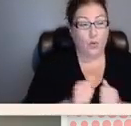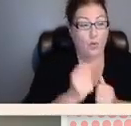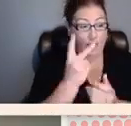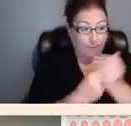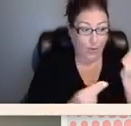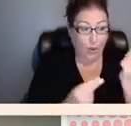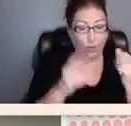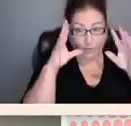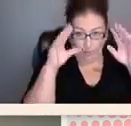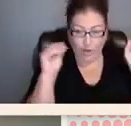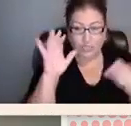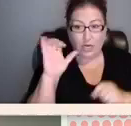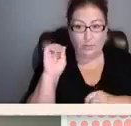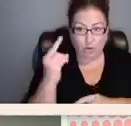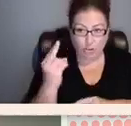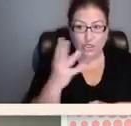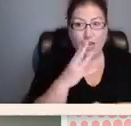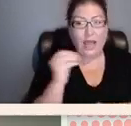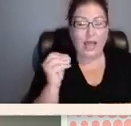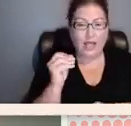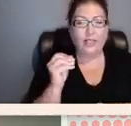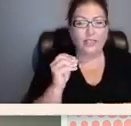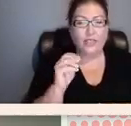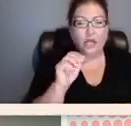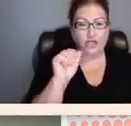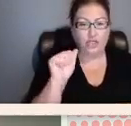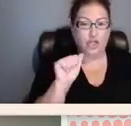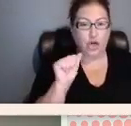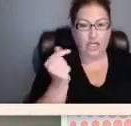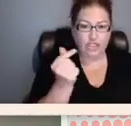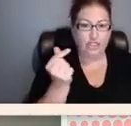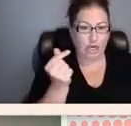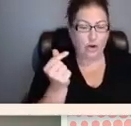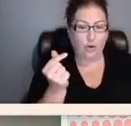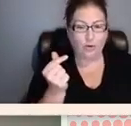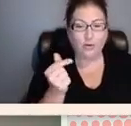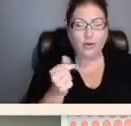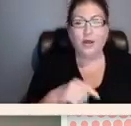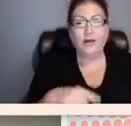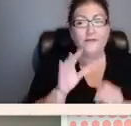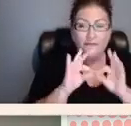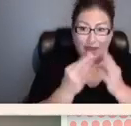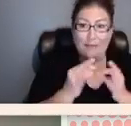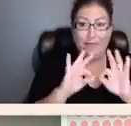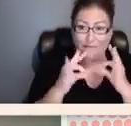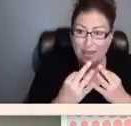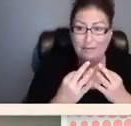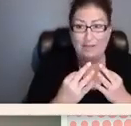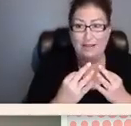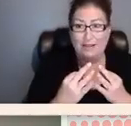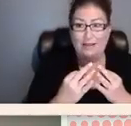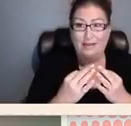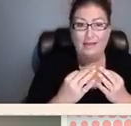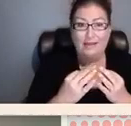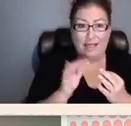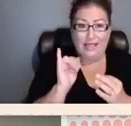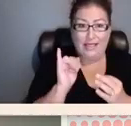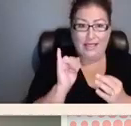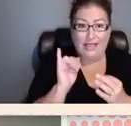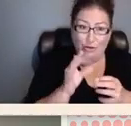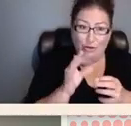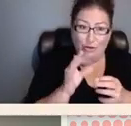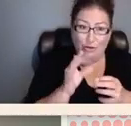Bush and Attorney General Thornburgh, family was the critical issue because